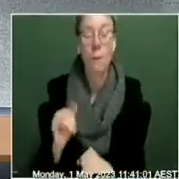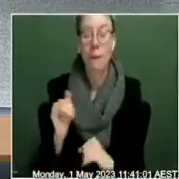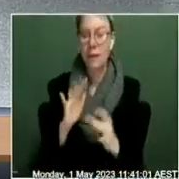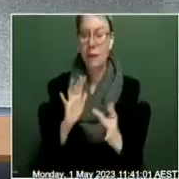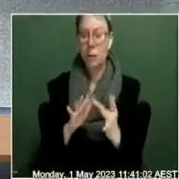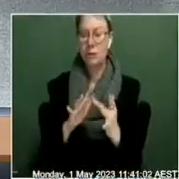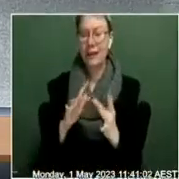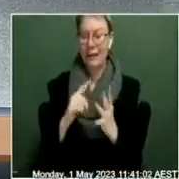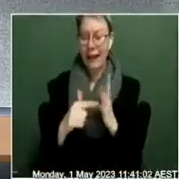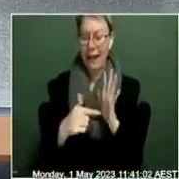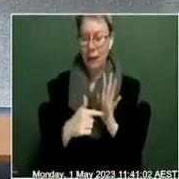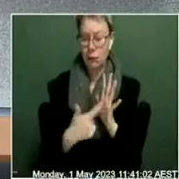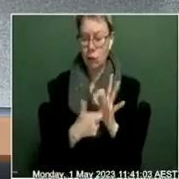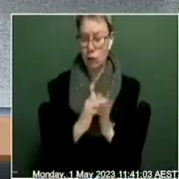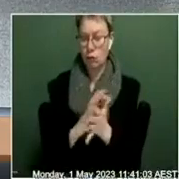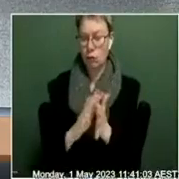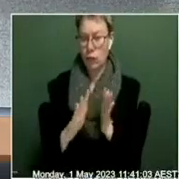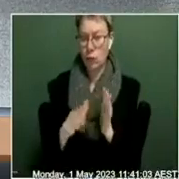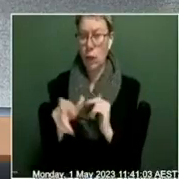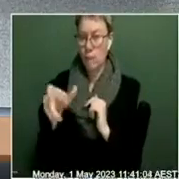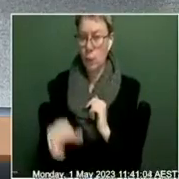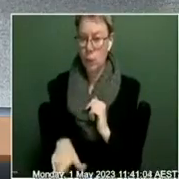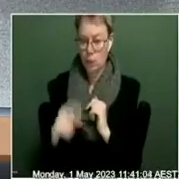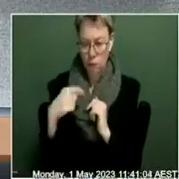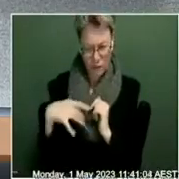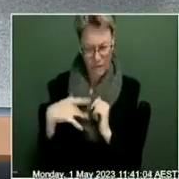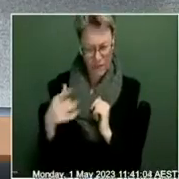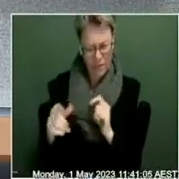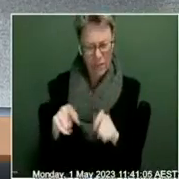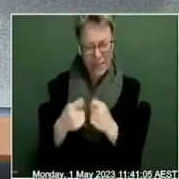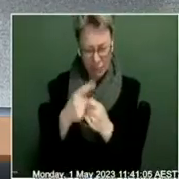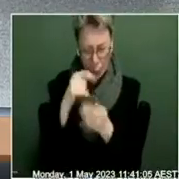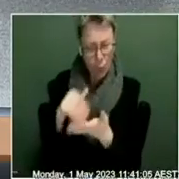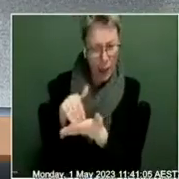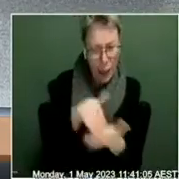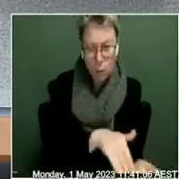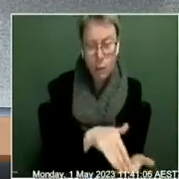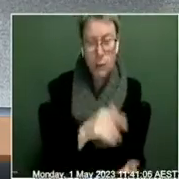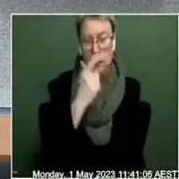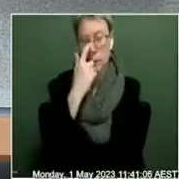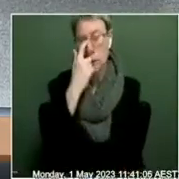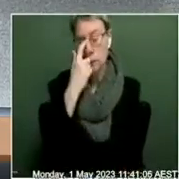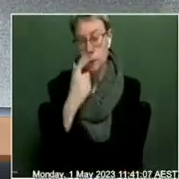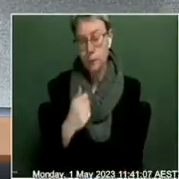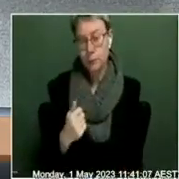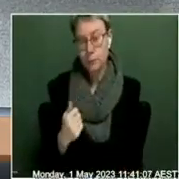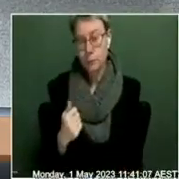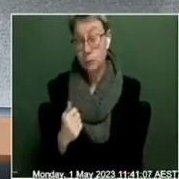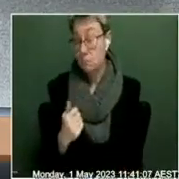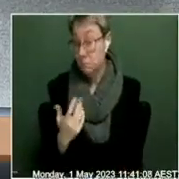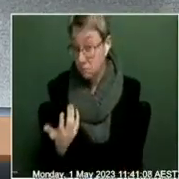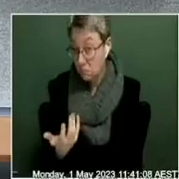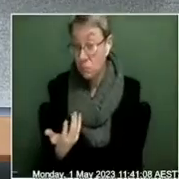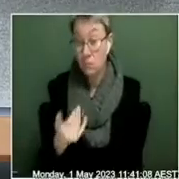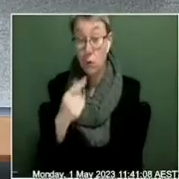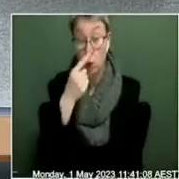It could also be just the operational response that police would generally have about using their skills